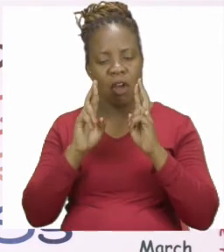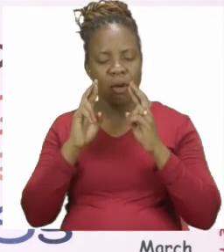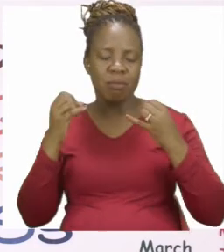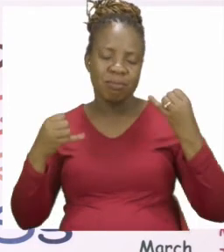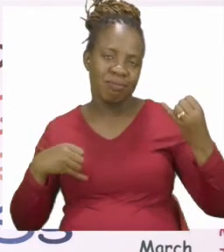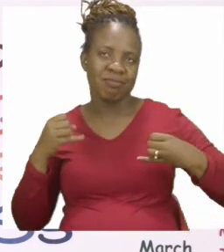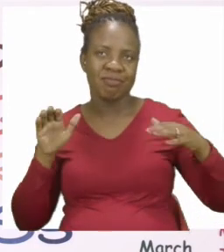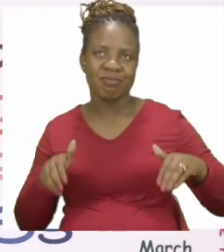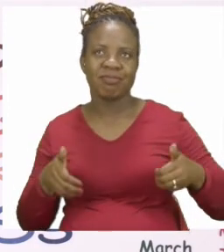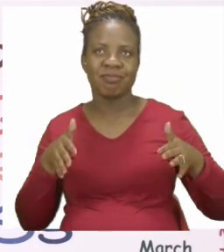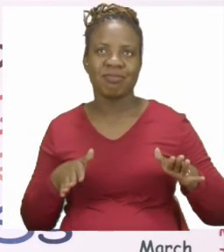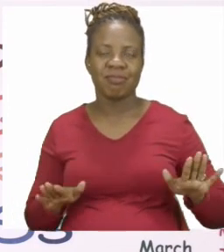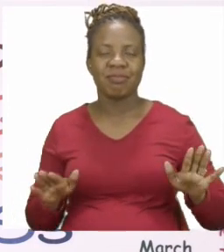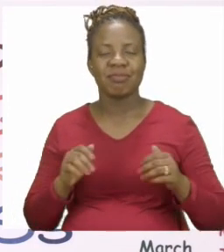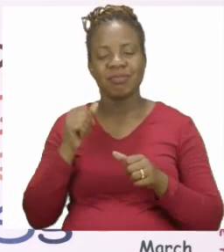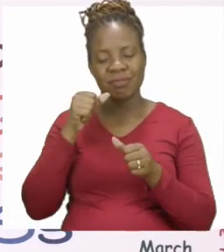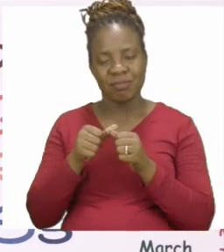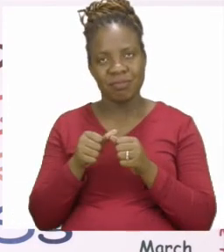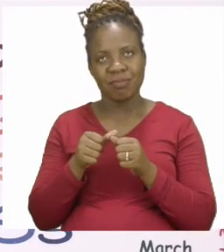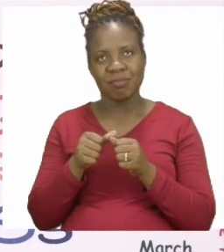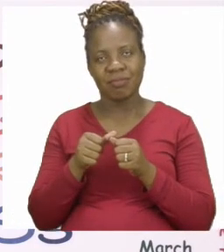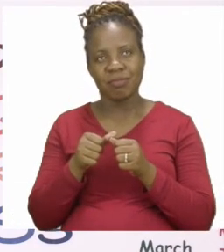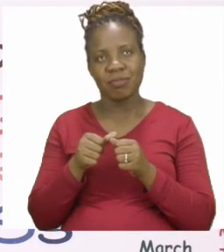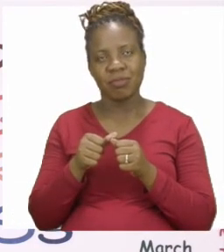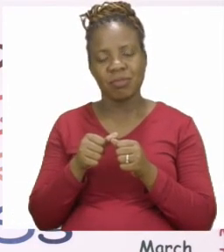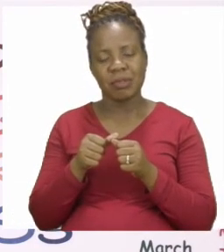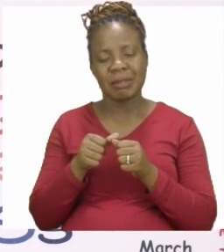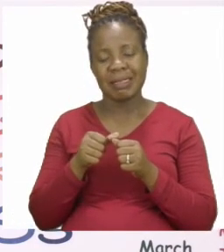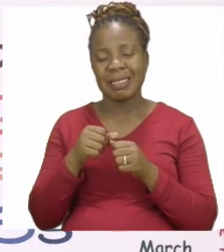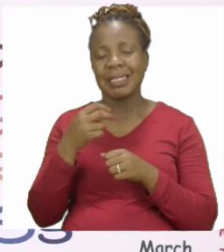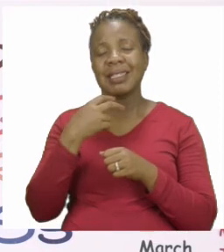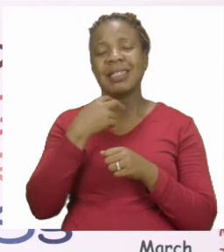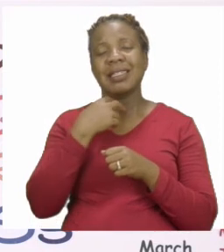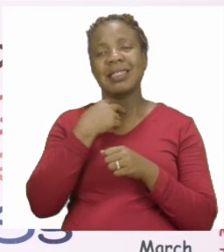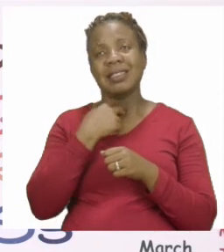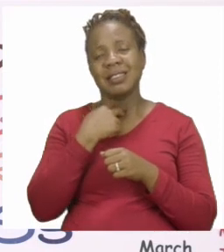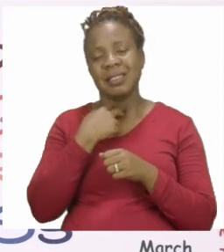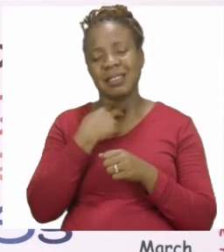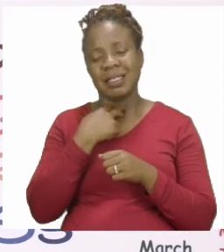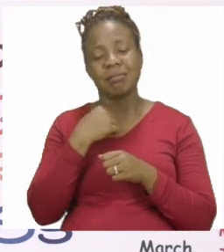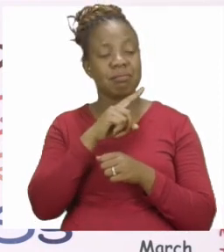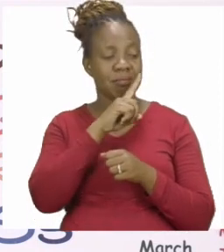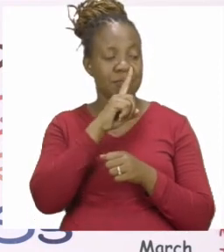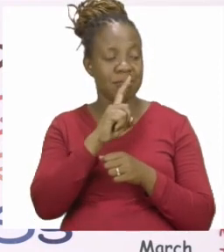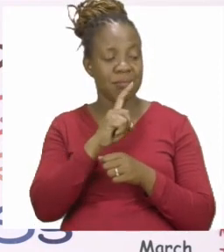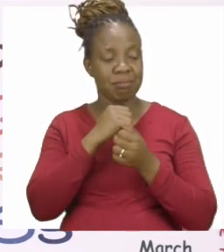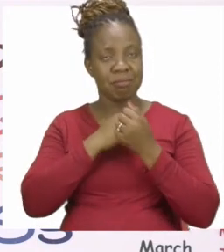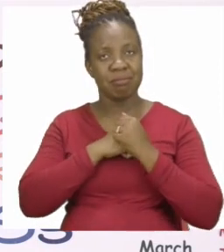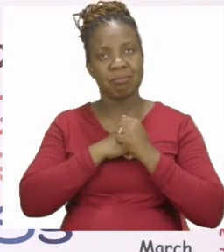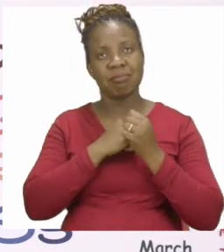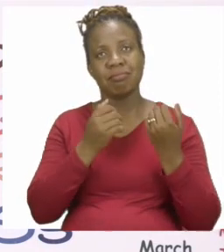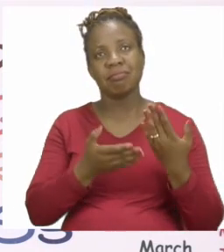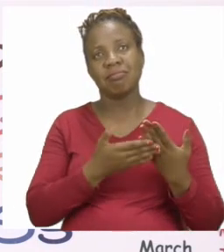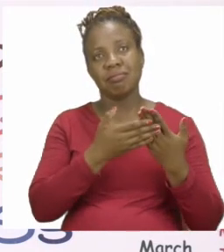and girls. Remember, if you don't know what to do, you can always ask someone for help. Now enjoy. I